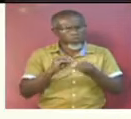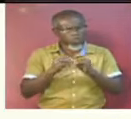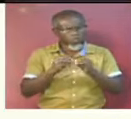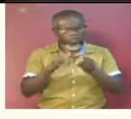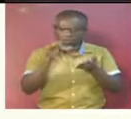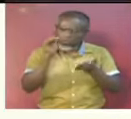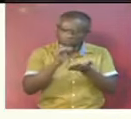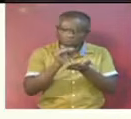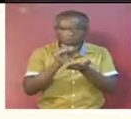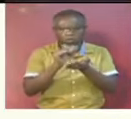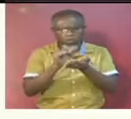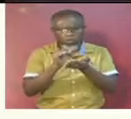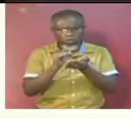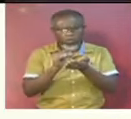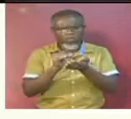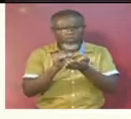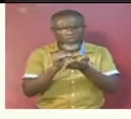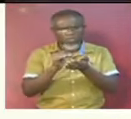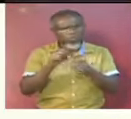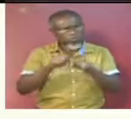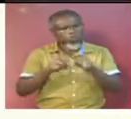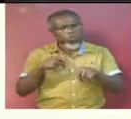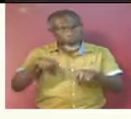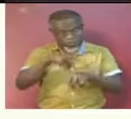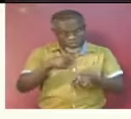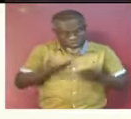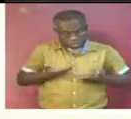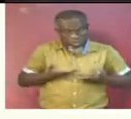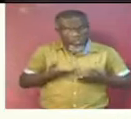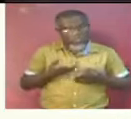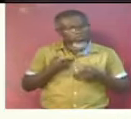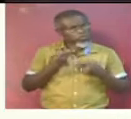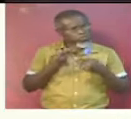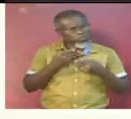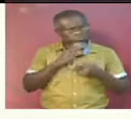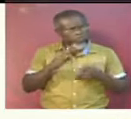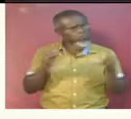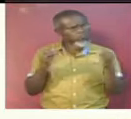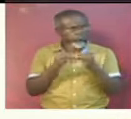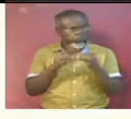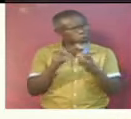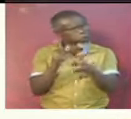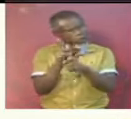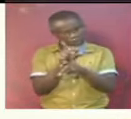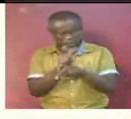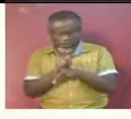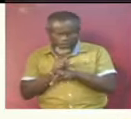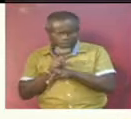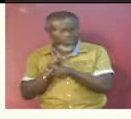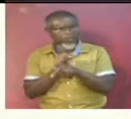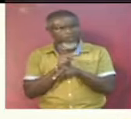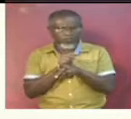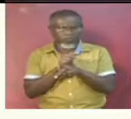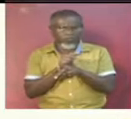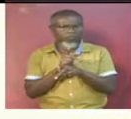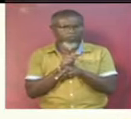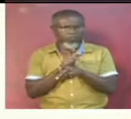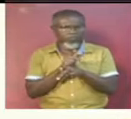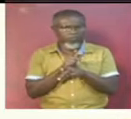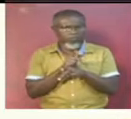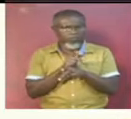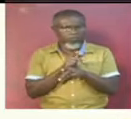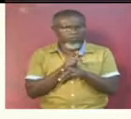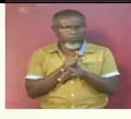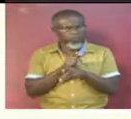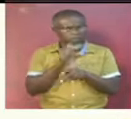individuals, and we are doing what you call erring on the side of caution with regard to not exposing pregnant women to a new